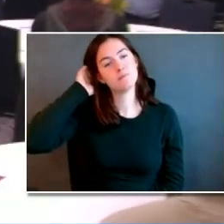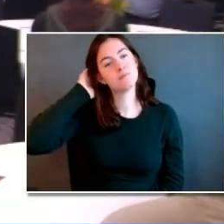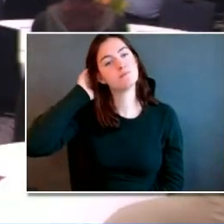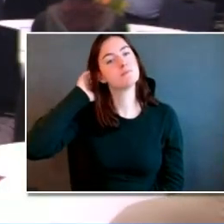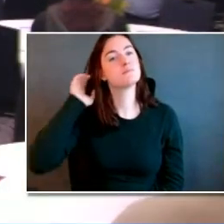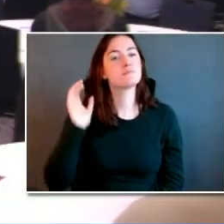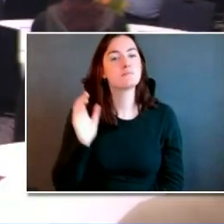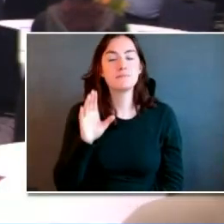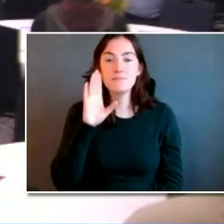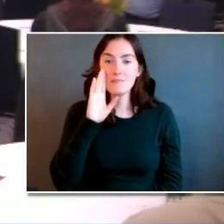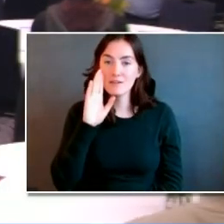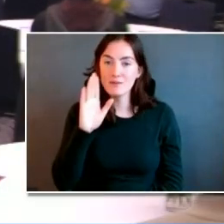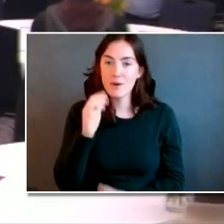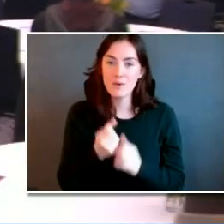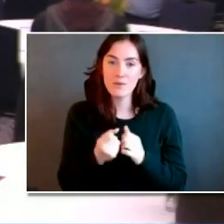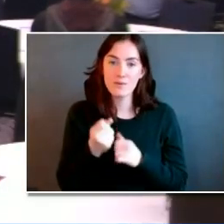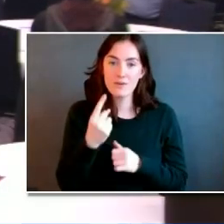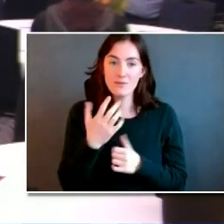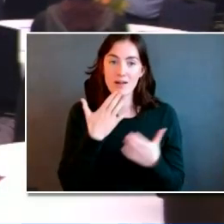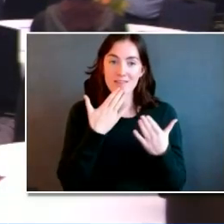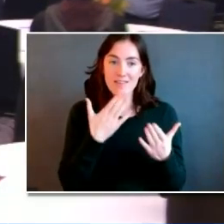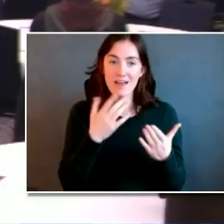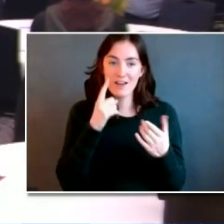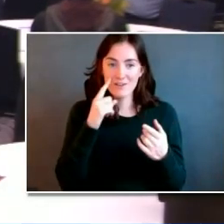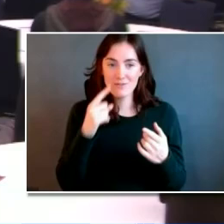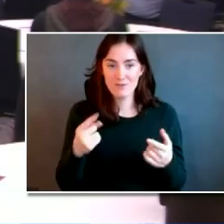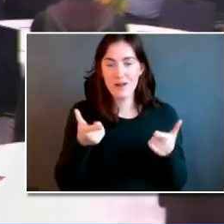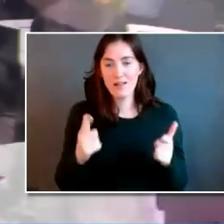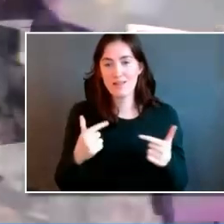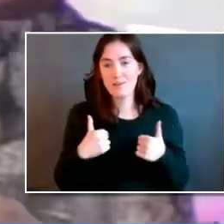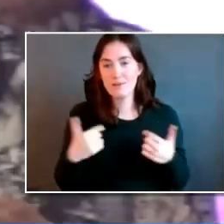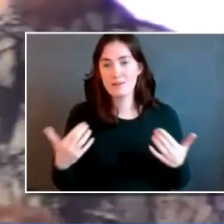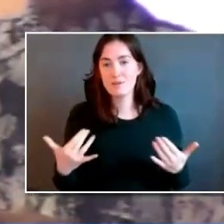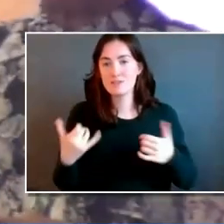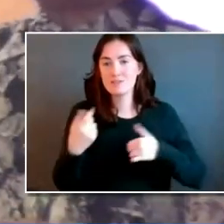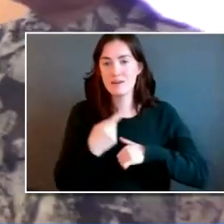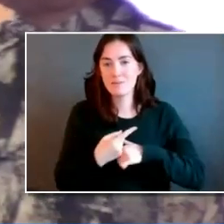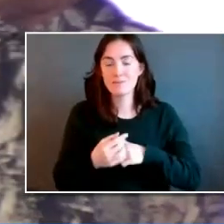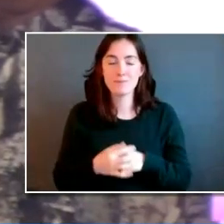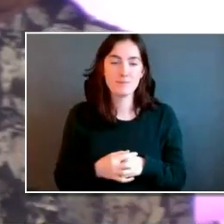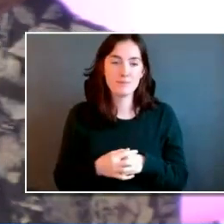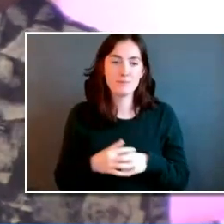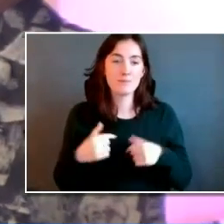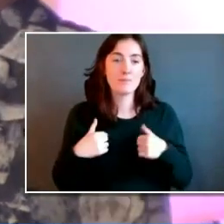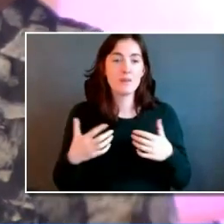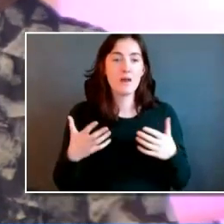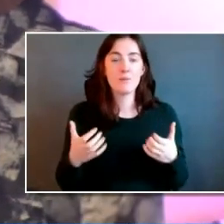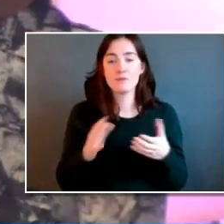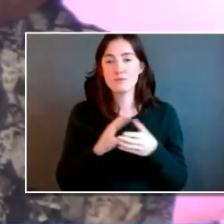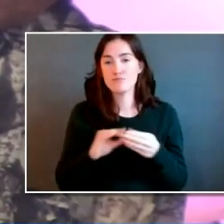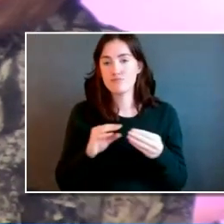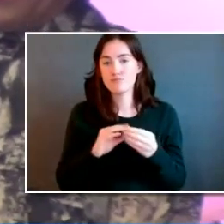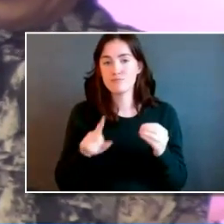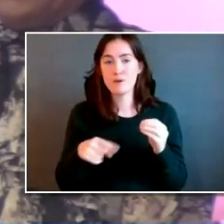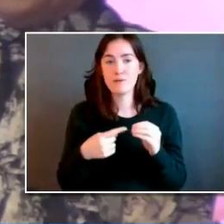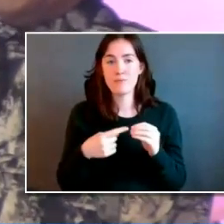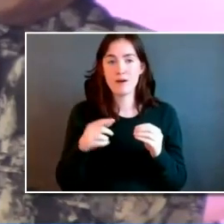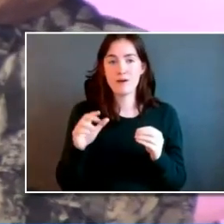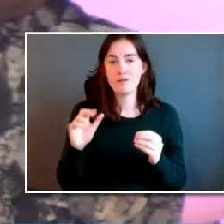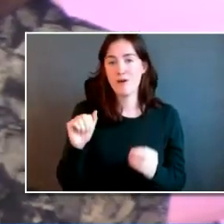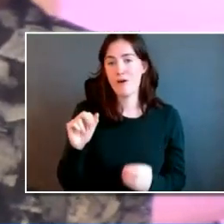Hello, everybody, and thank you for having me here today. I just want to say a few words about Auntie